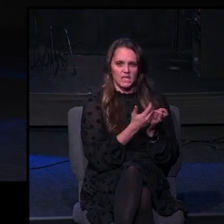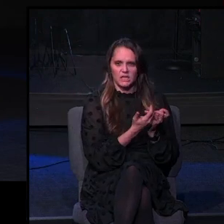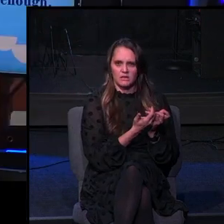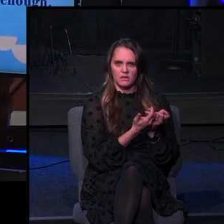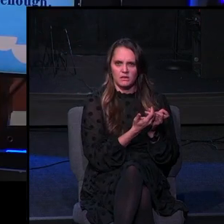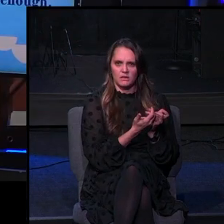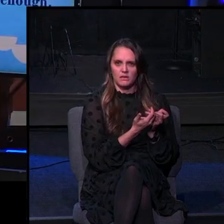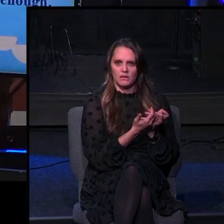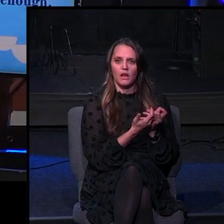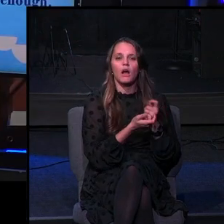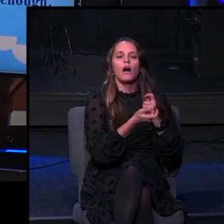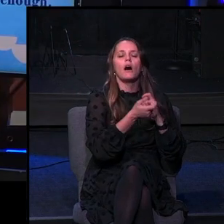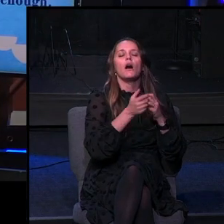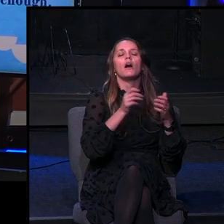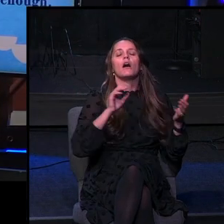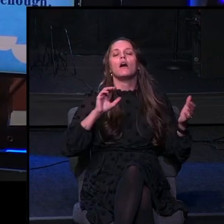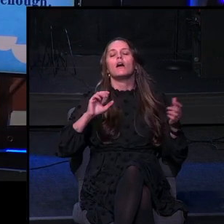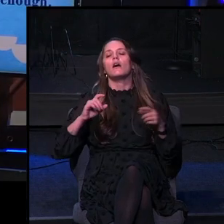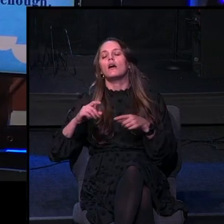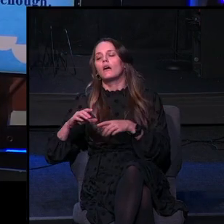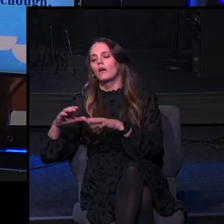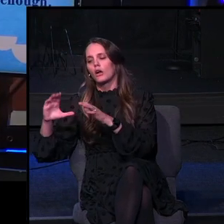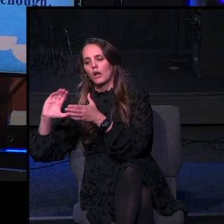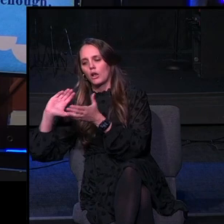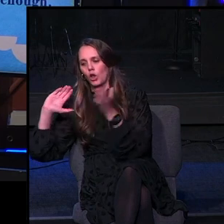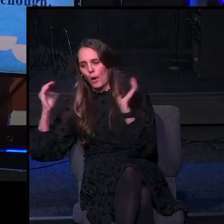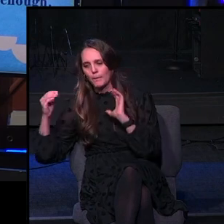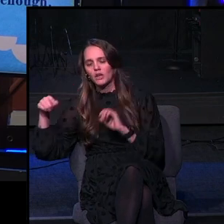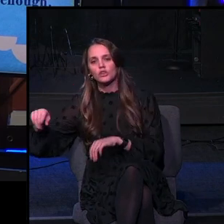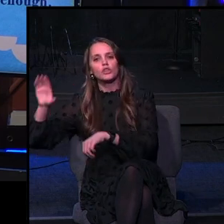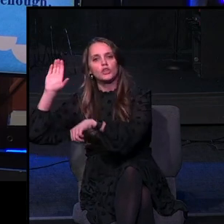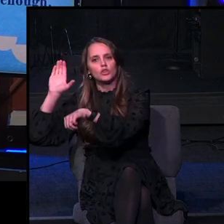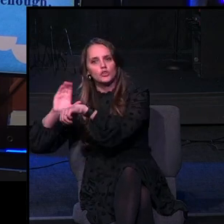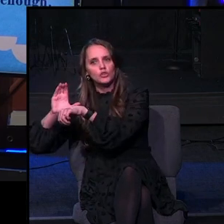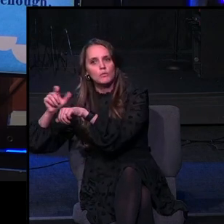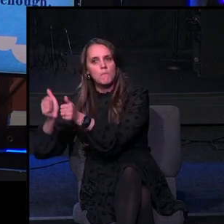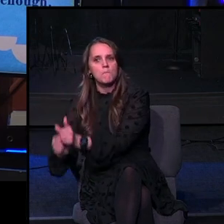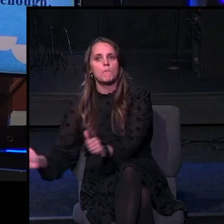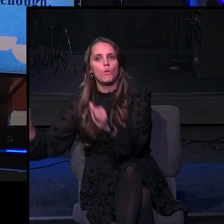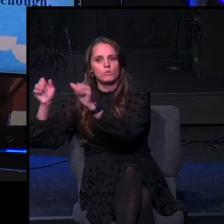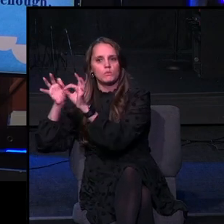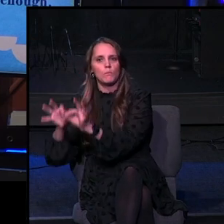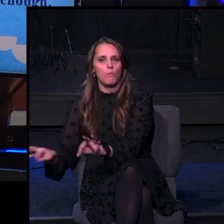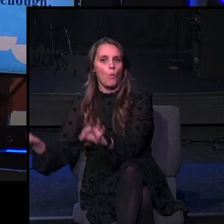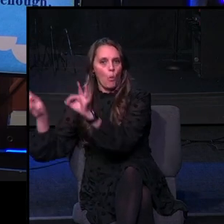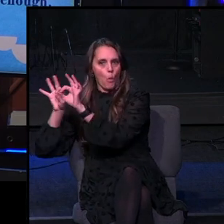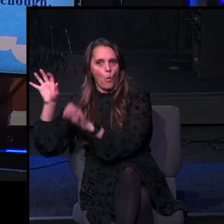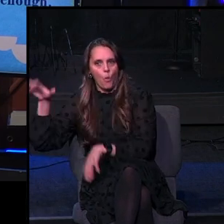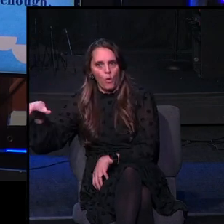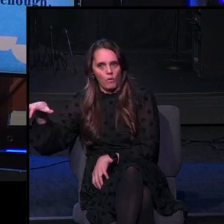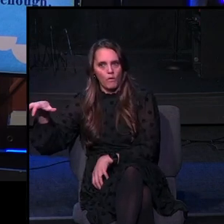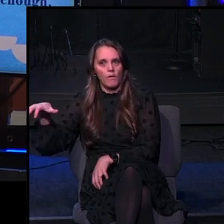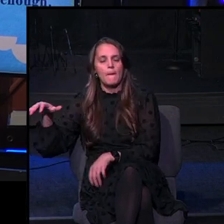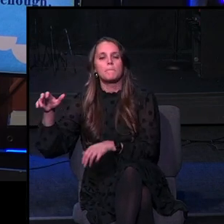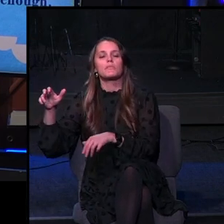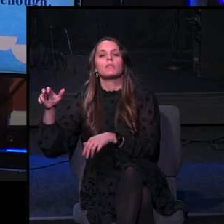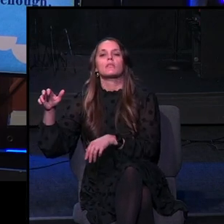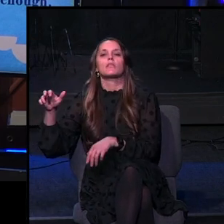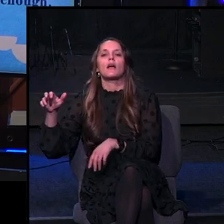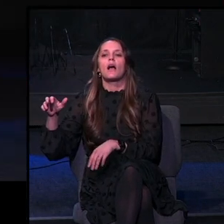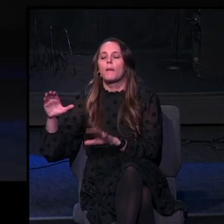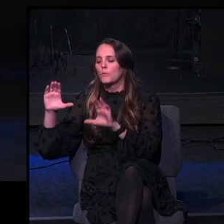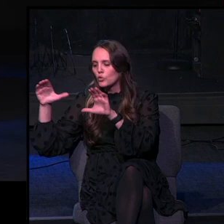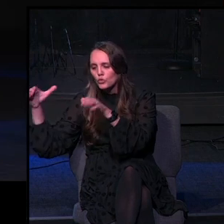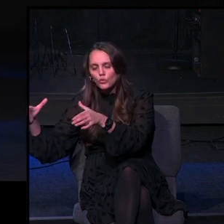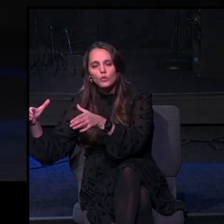Versus, the church is the most important thing that Jesus called me to. to be a part of a group of people that are after the same